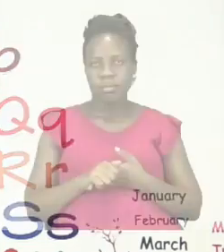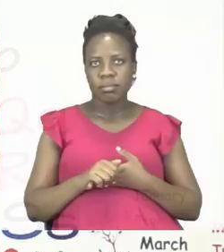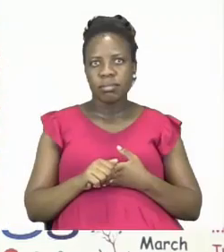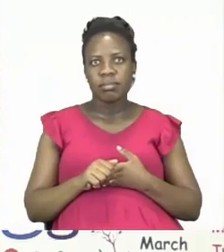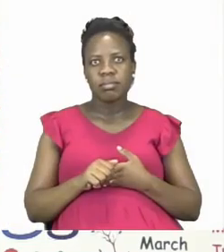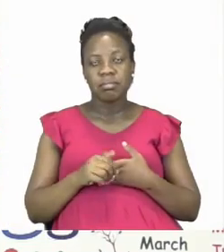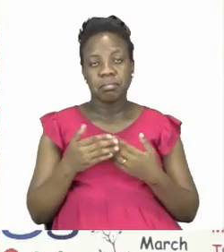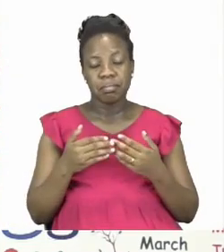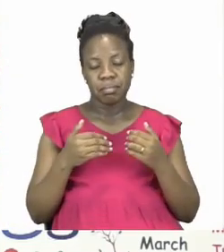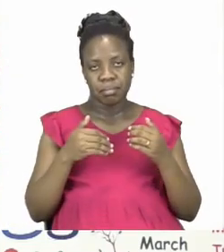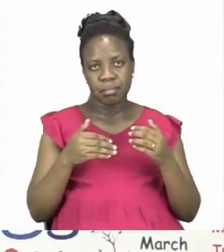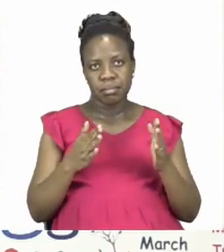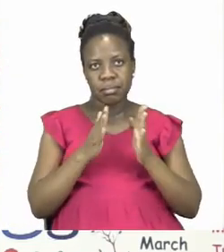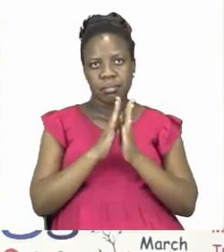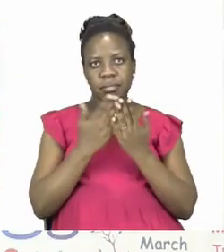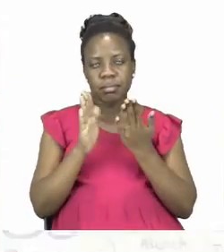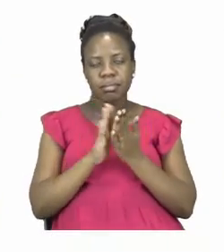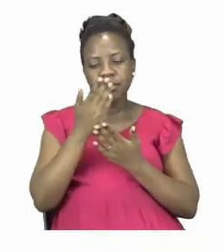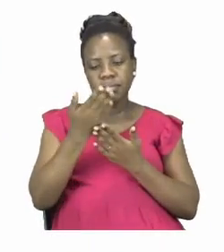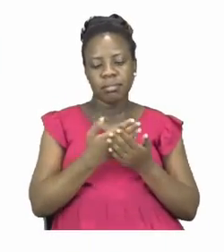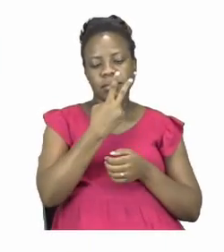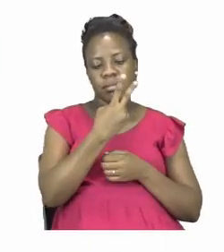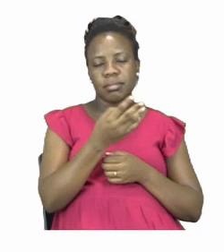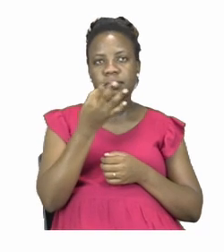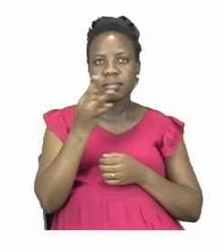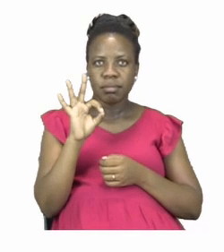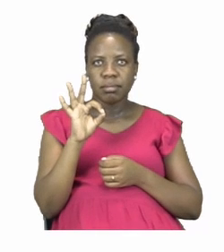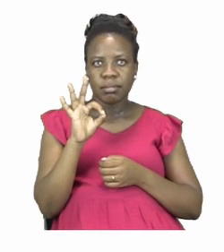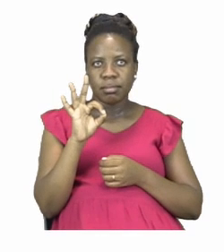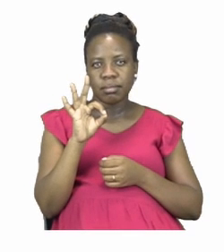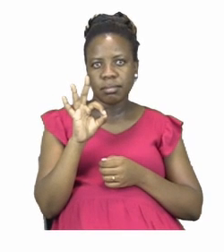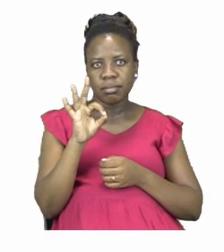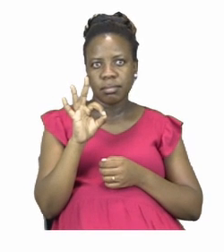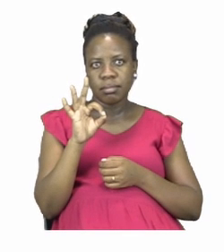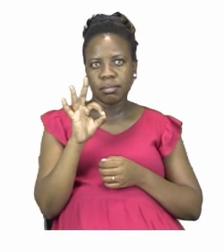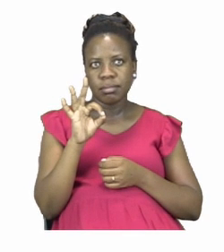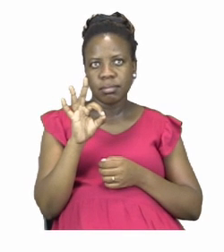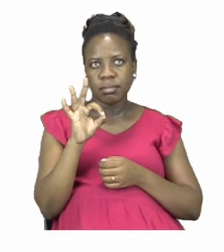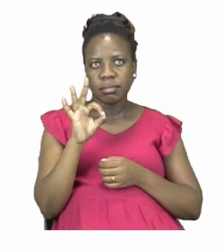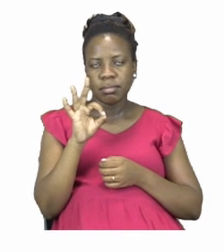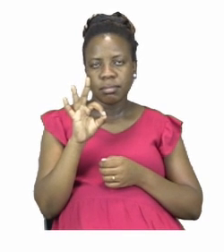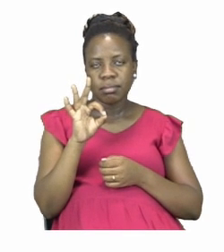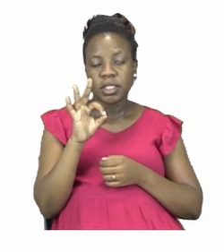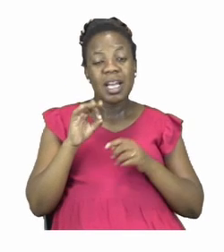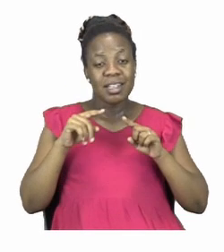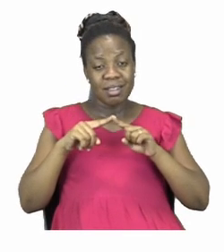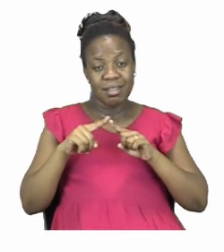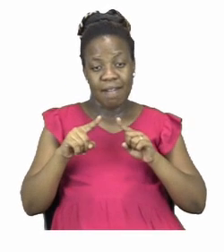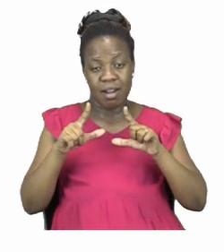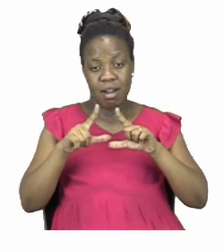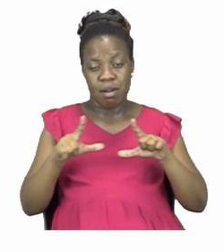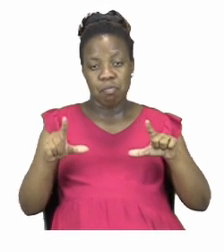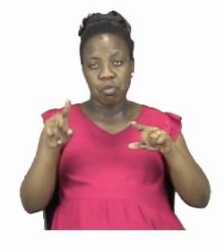Let's start this part of our lesson on page 29. Now here we are doing parts of